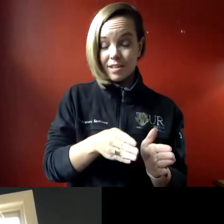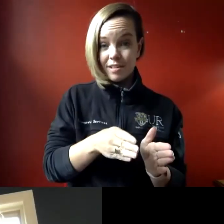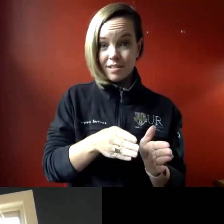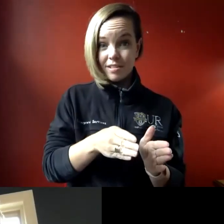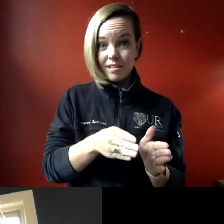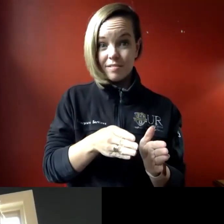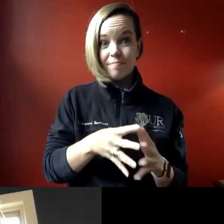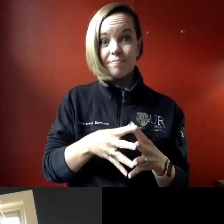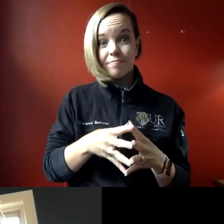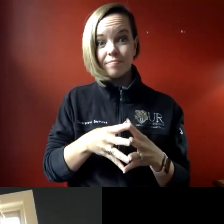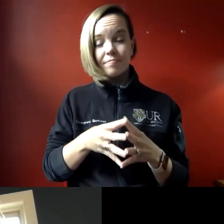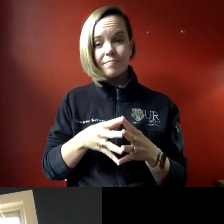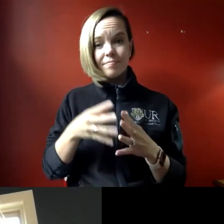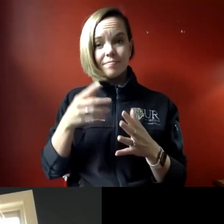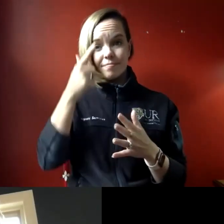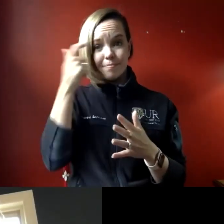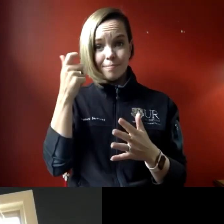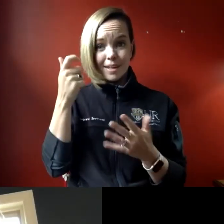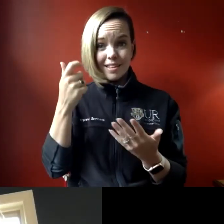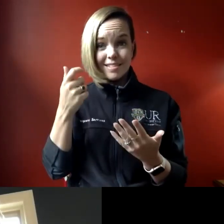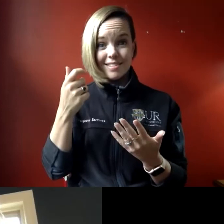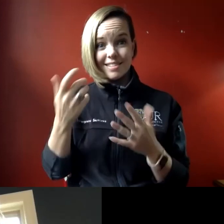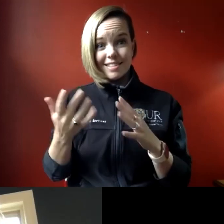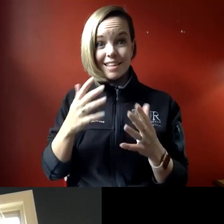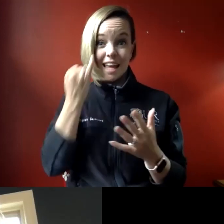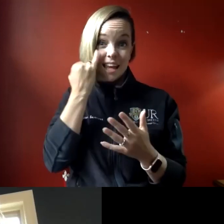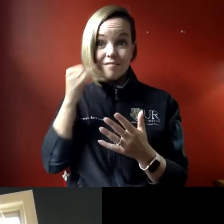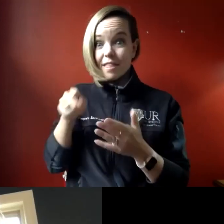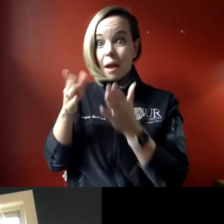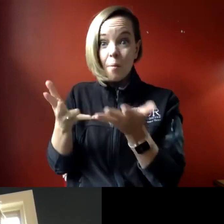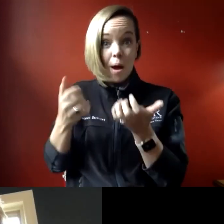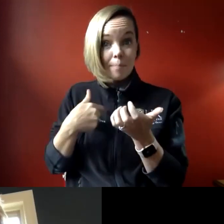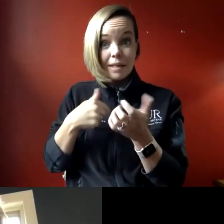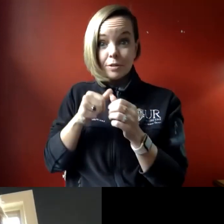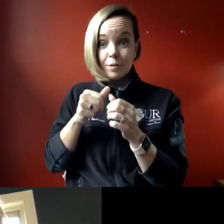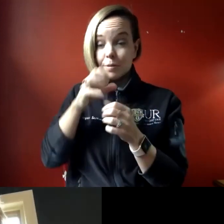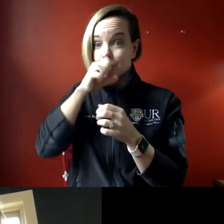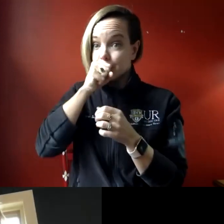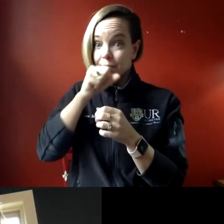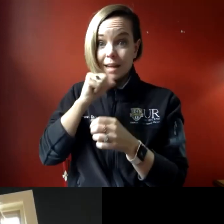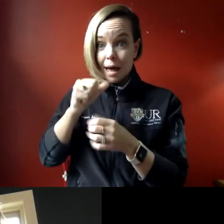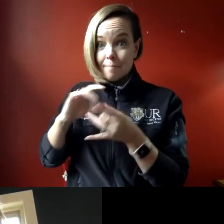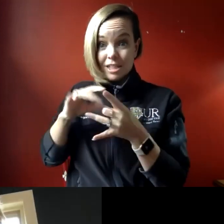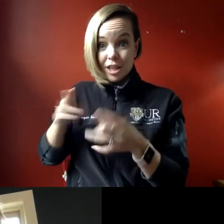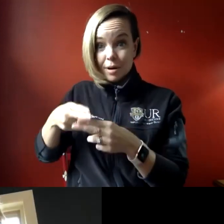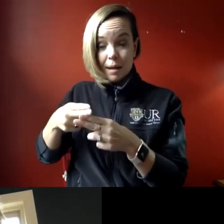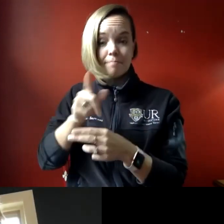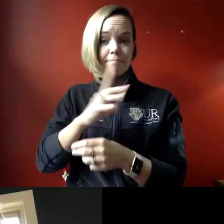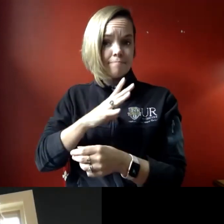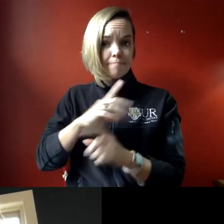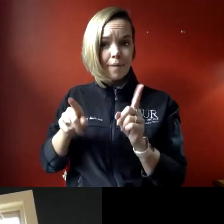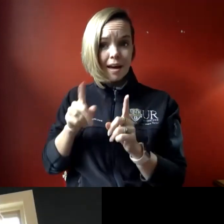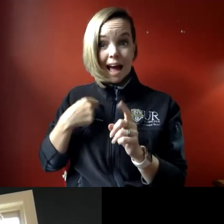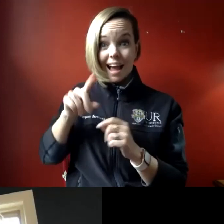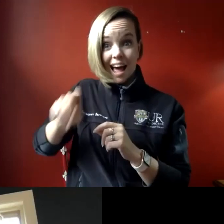because there's, if you want me to keep this confidential, I'll keep it confidential. But how about if I talk to the person who you